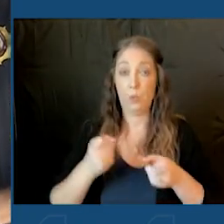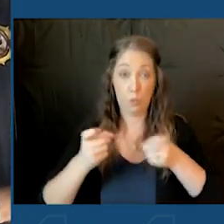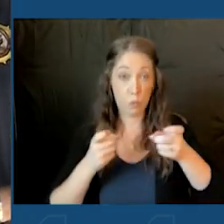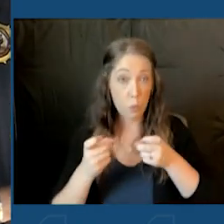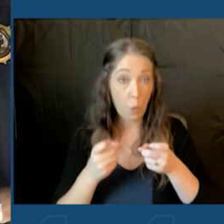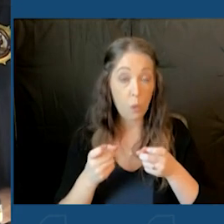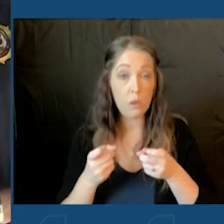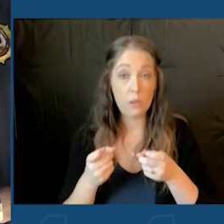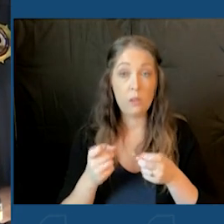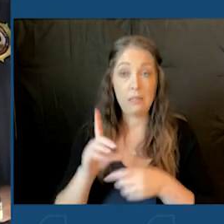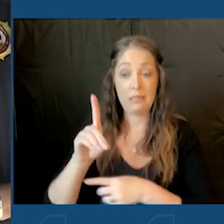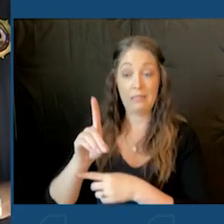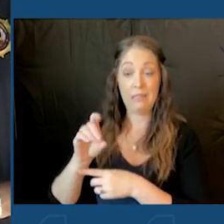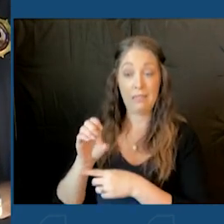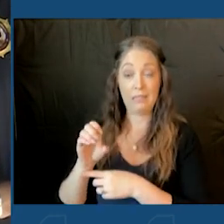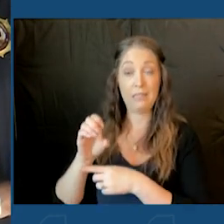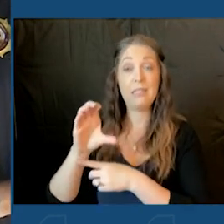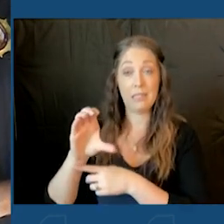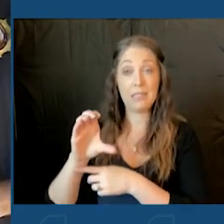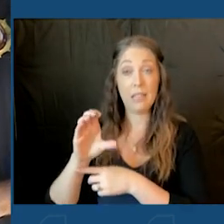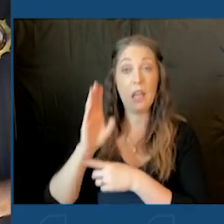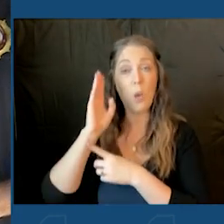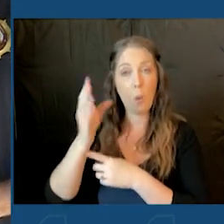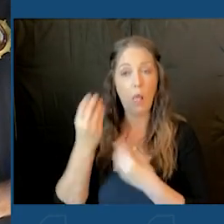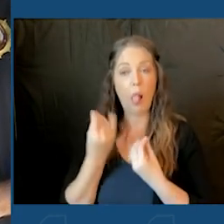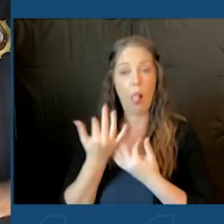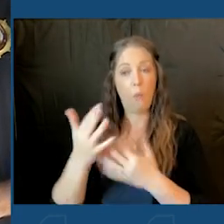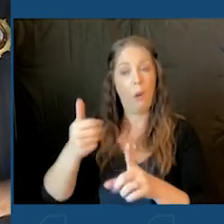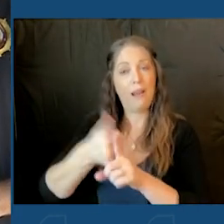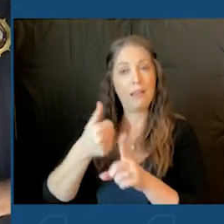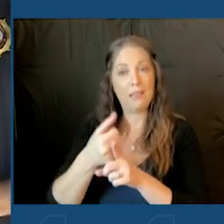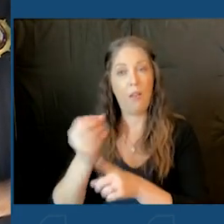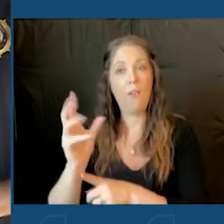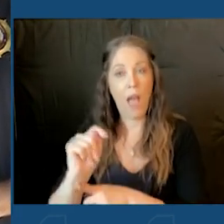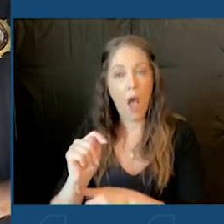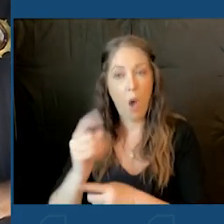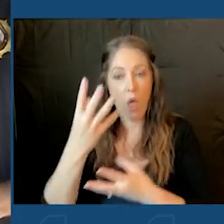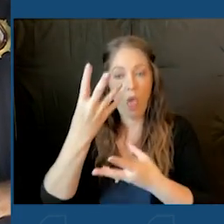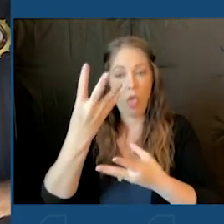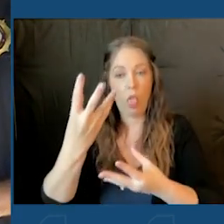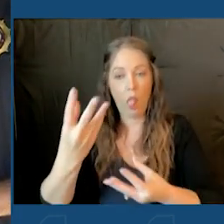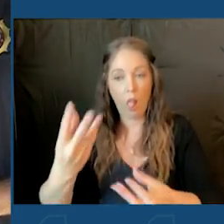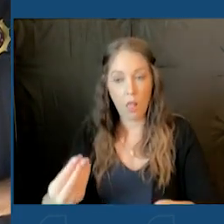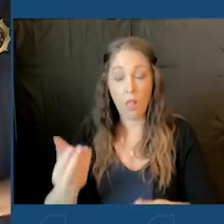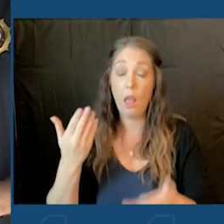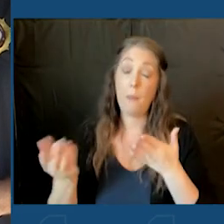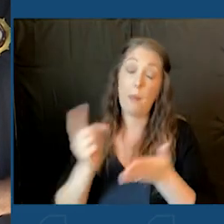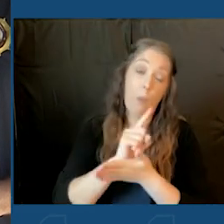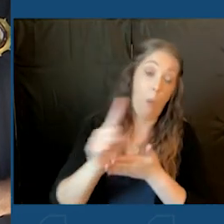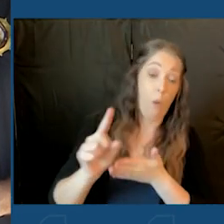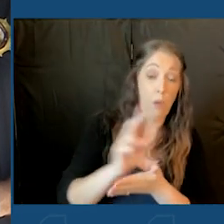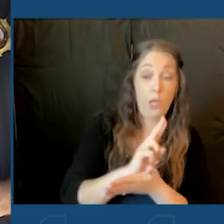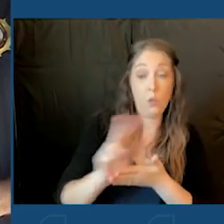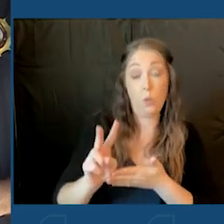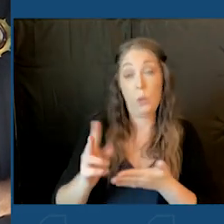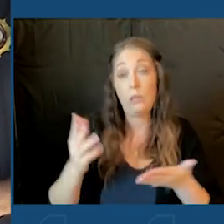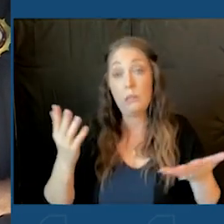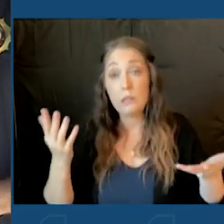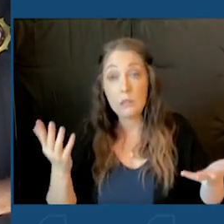the DEC predicts that ultimately it will burn itself out. It may take a week, it may take 2 weeks, but we